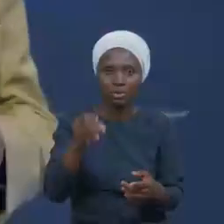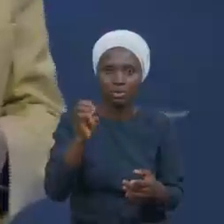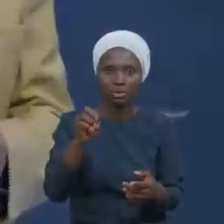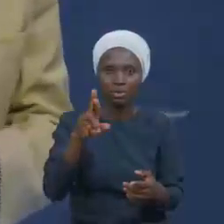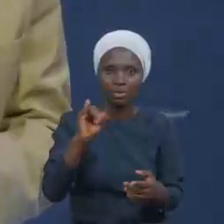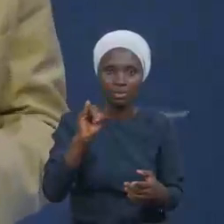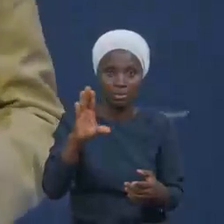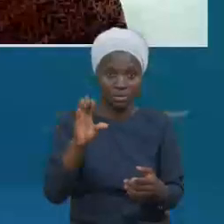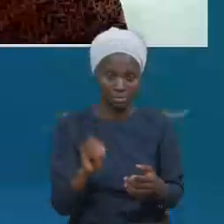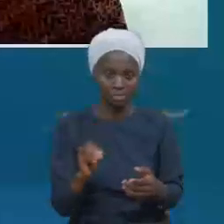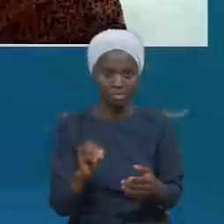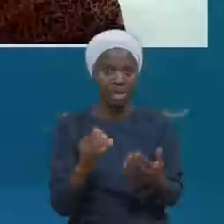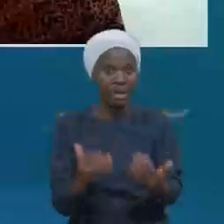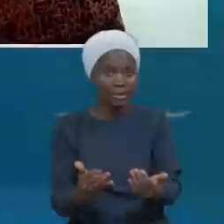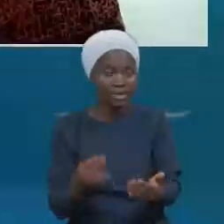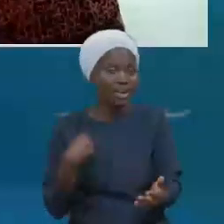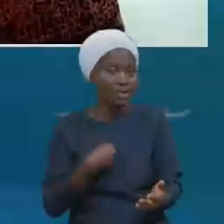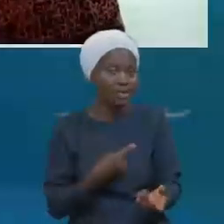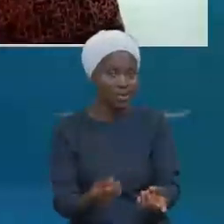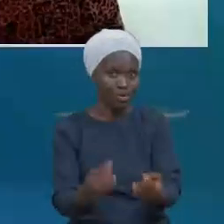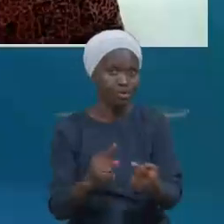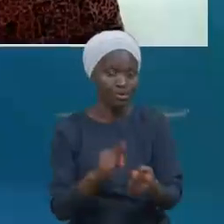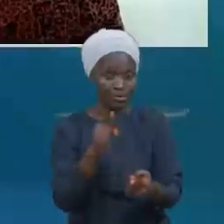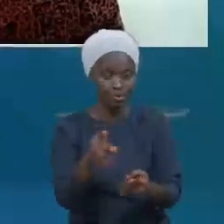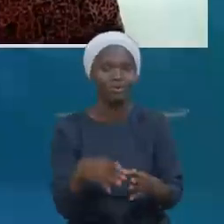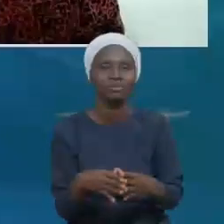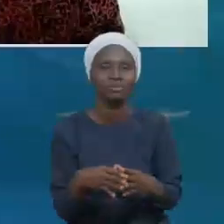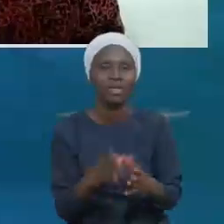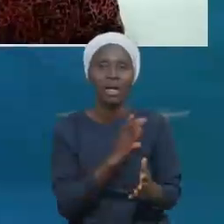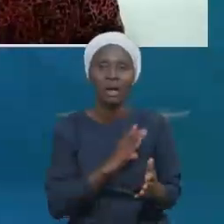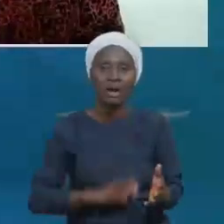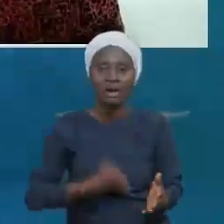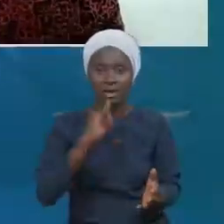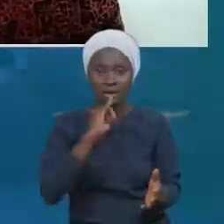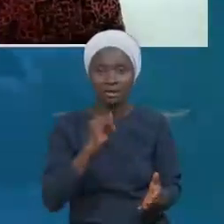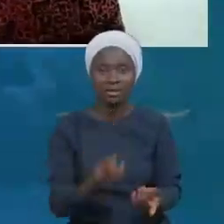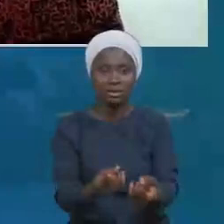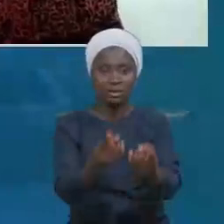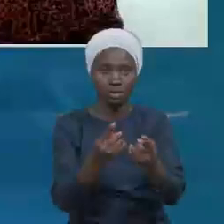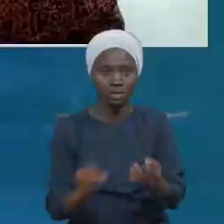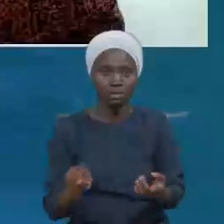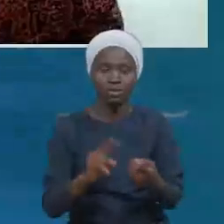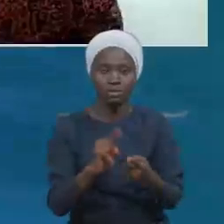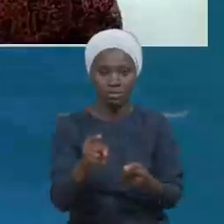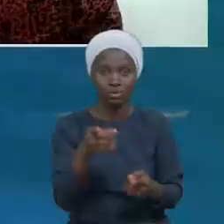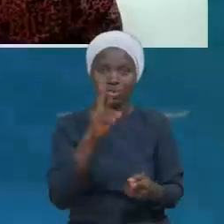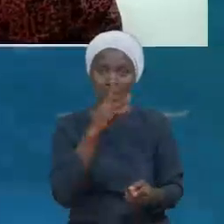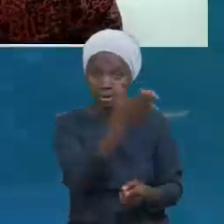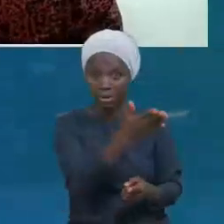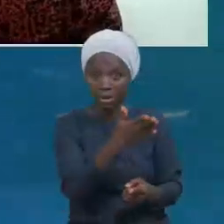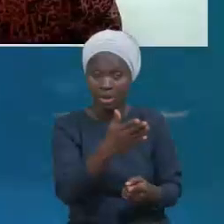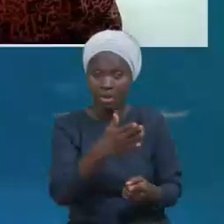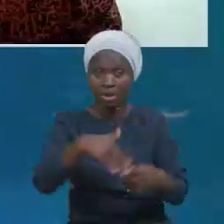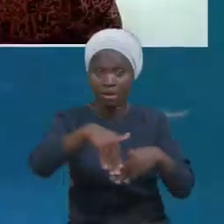to you. Wherever you are, Christ is coming to you. You are there over the radio, over the